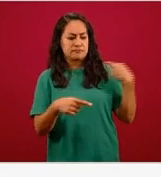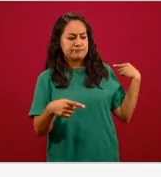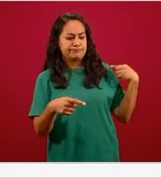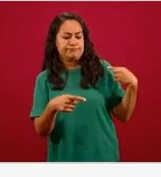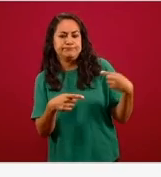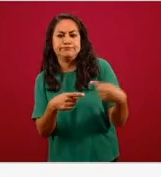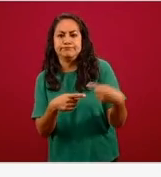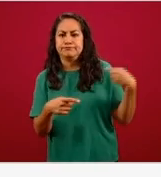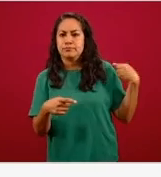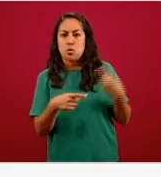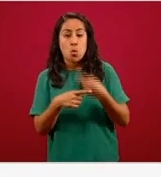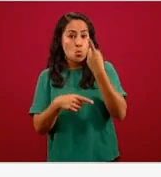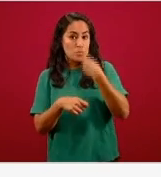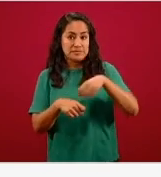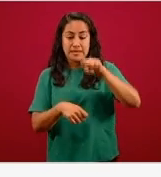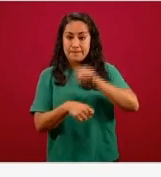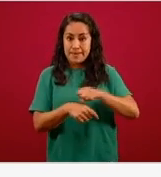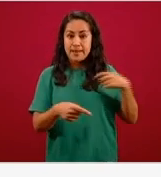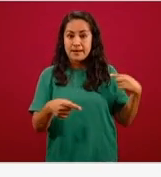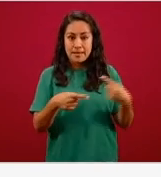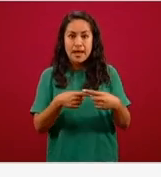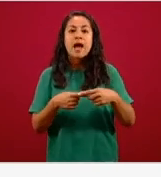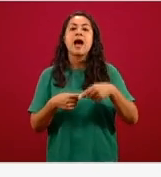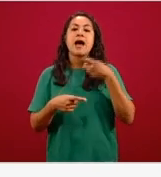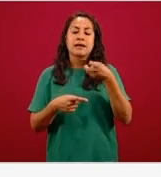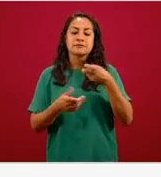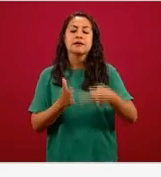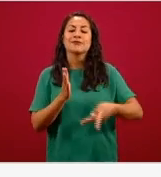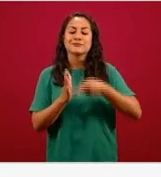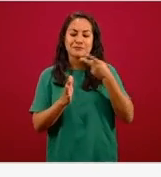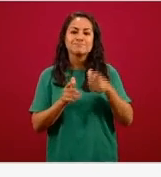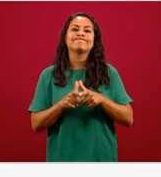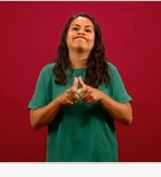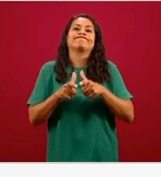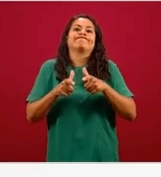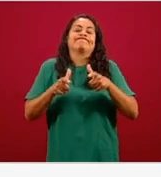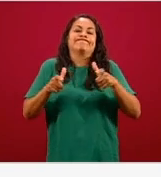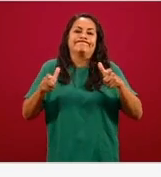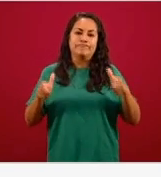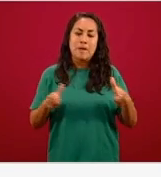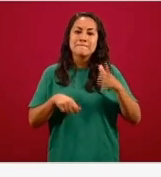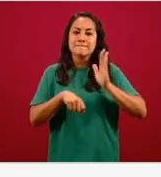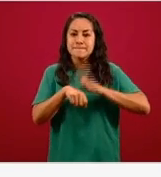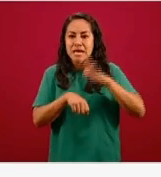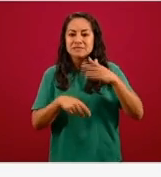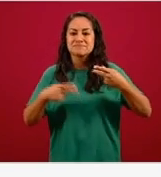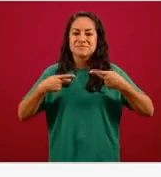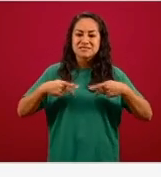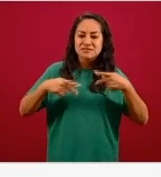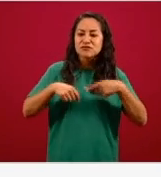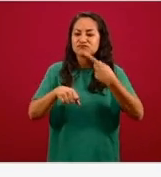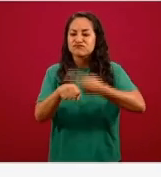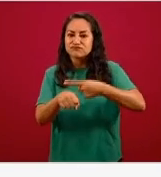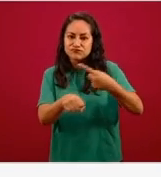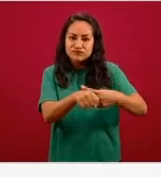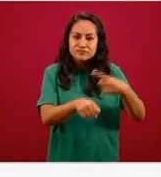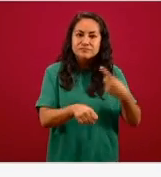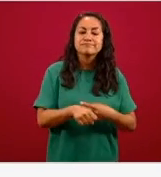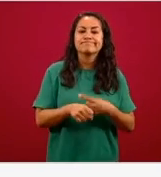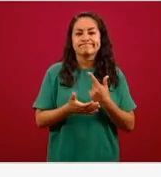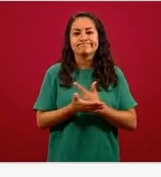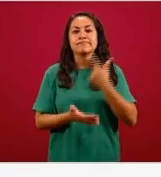we see represented the daily amount of newly confirmed cases in the